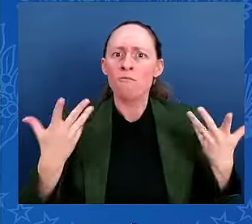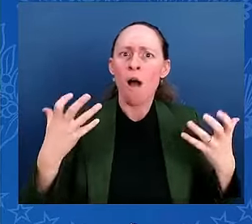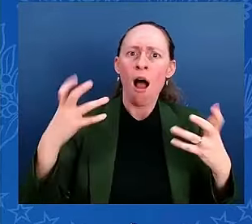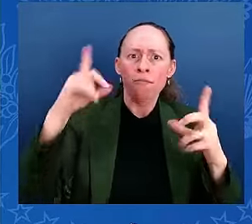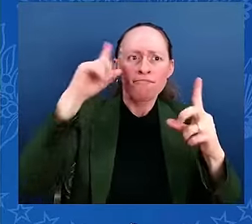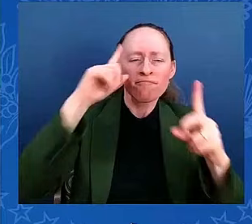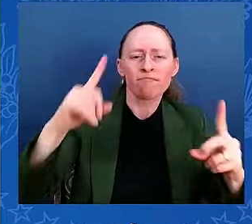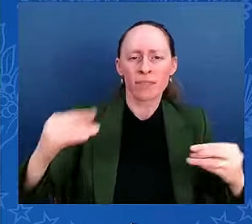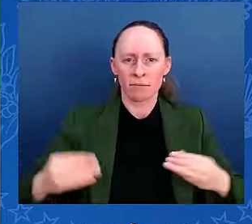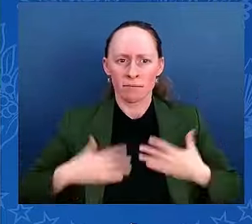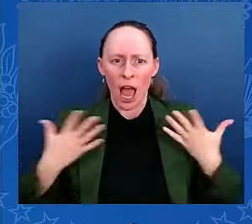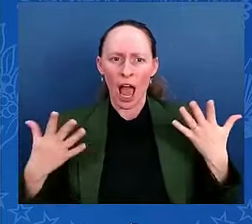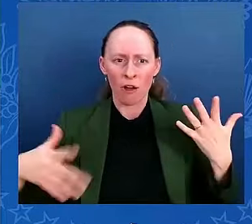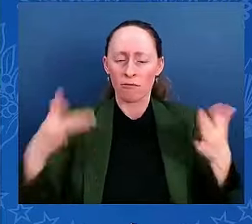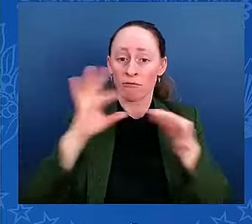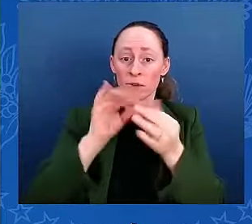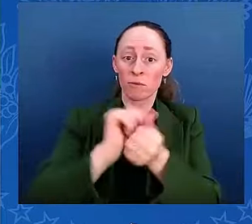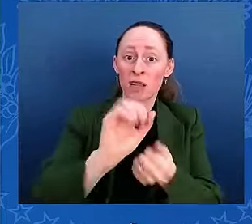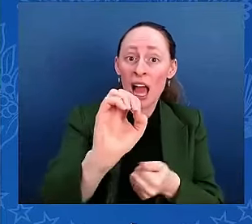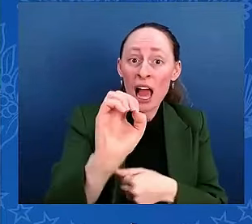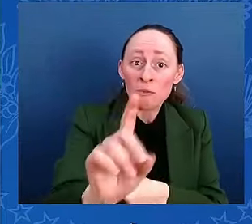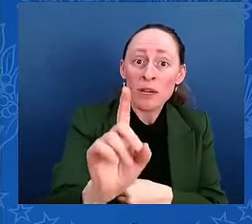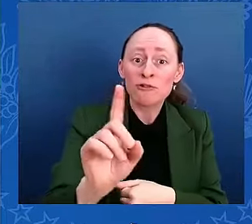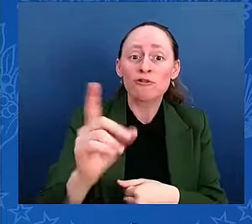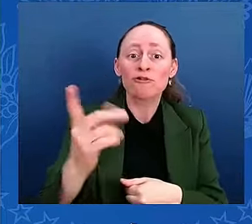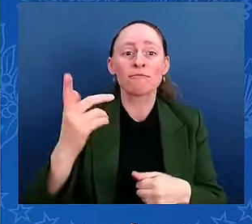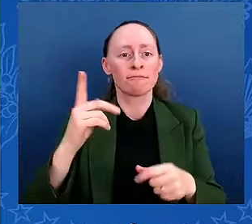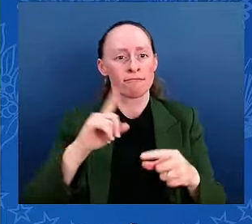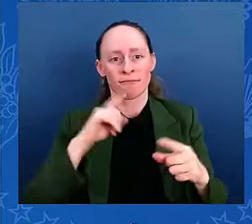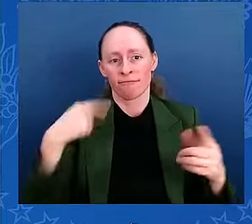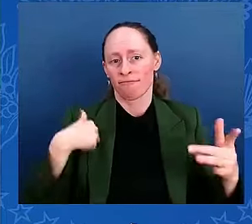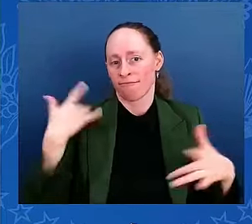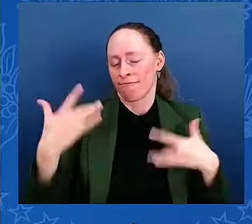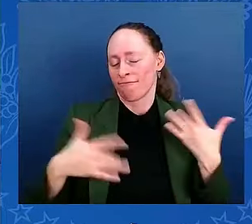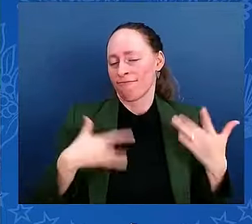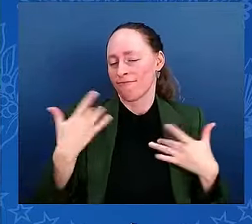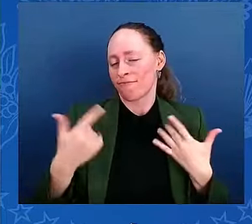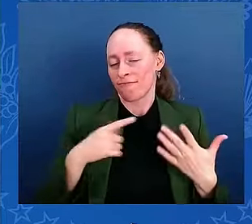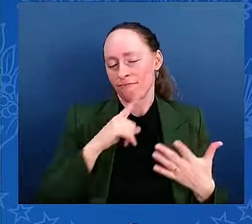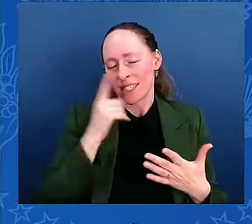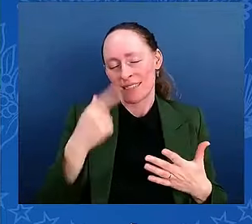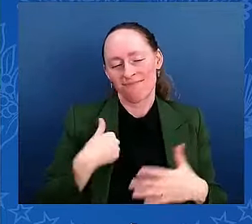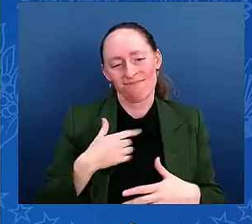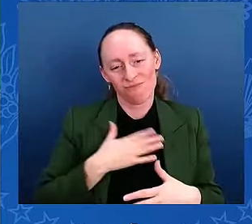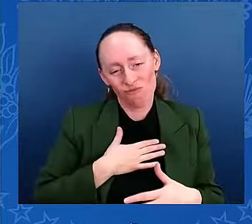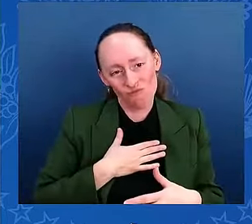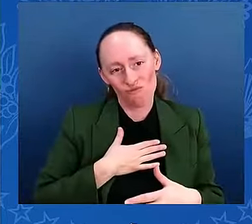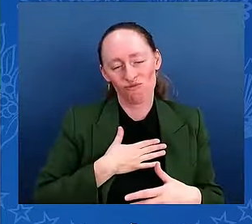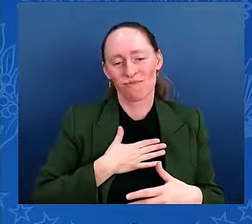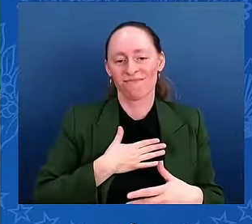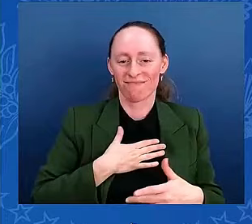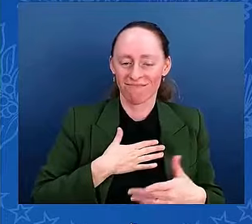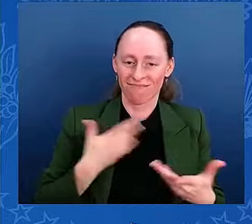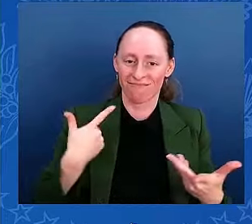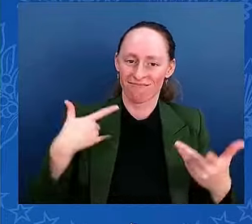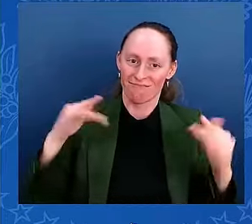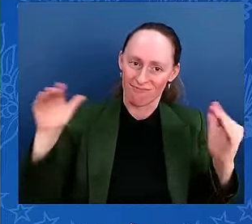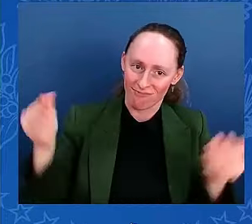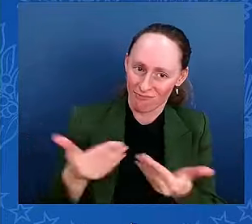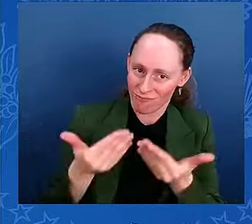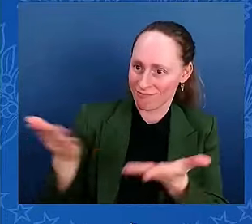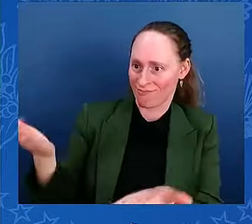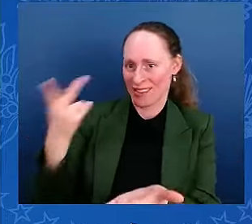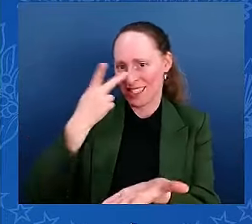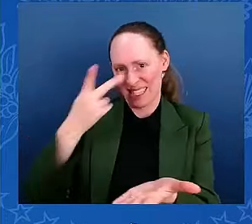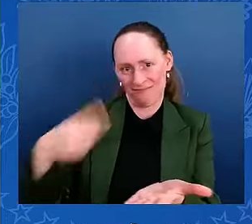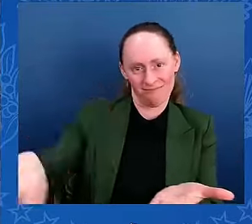as such, it is my great pleasure to introduce you to the leaders of the Italian American community this evening. Please welcome Dr.